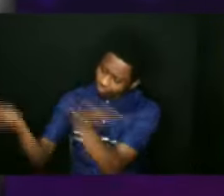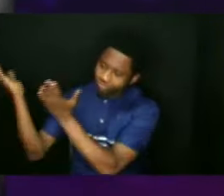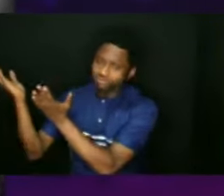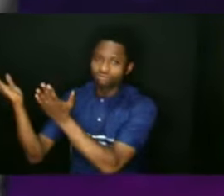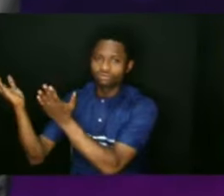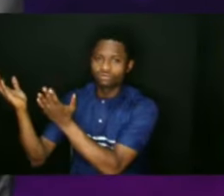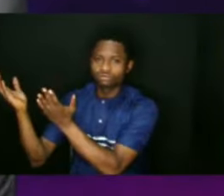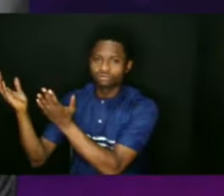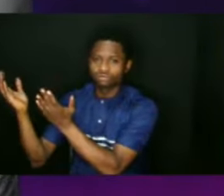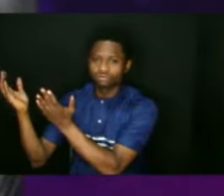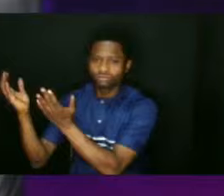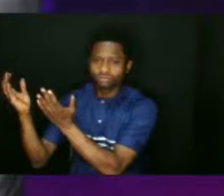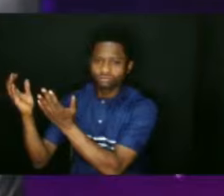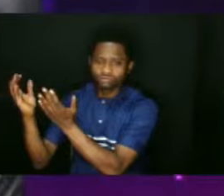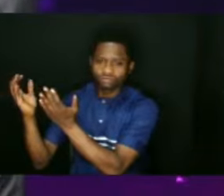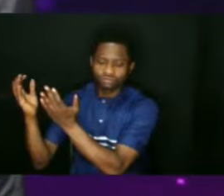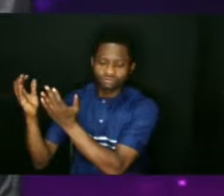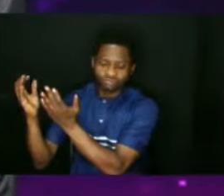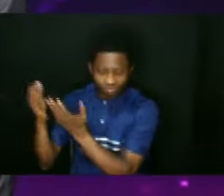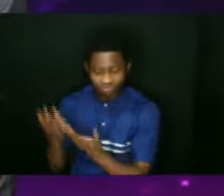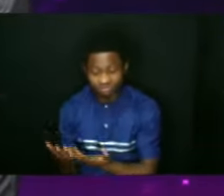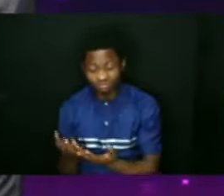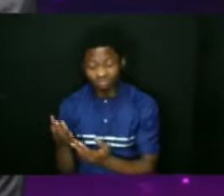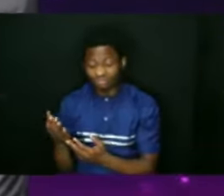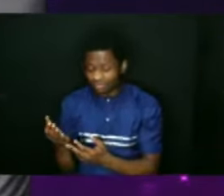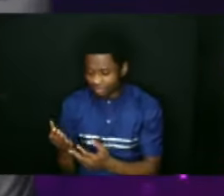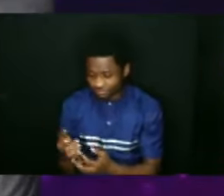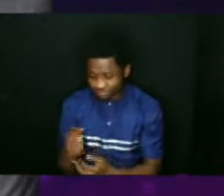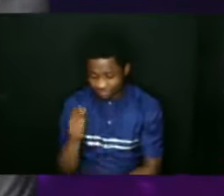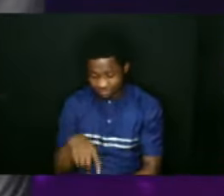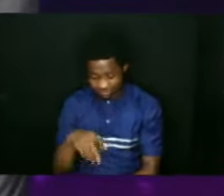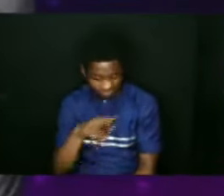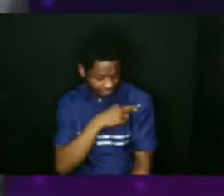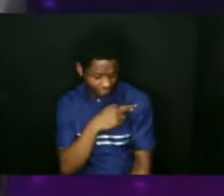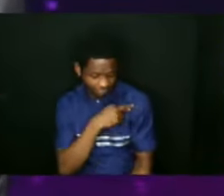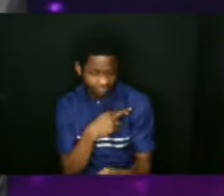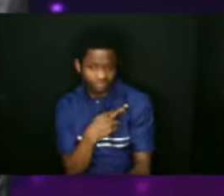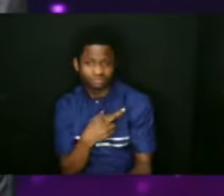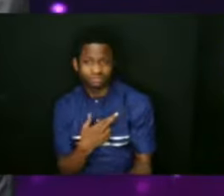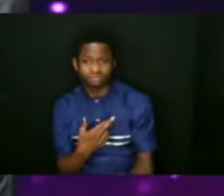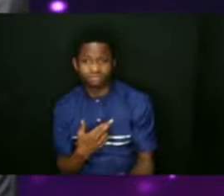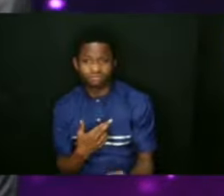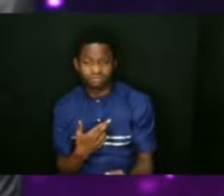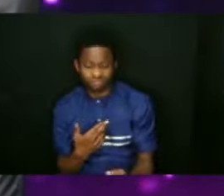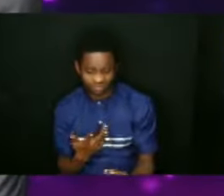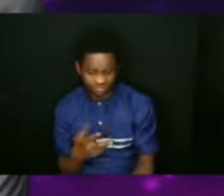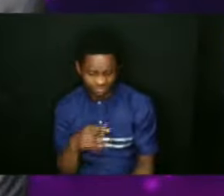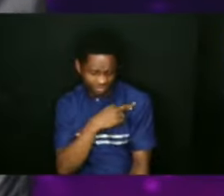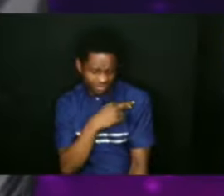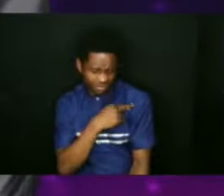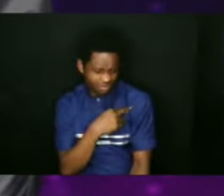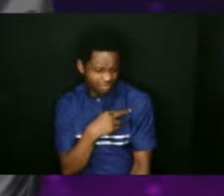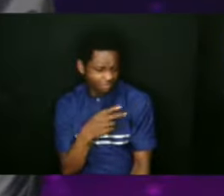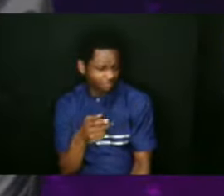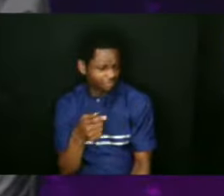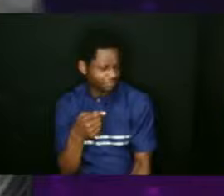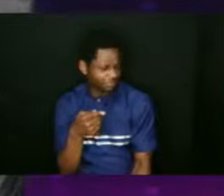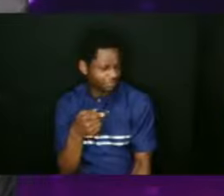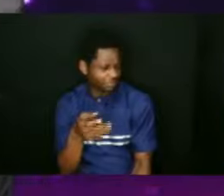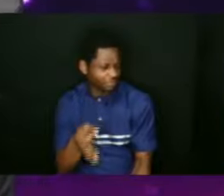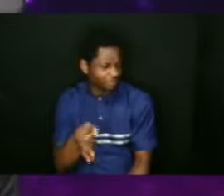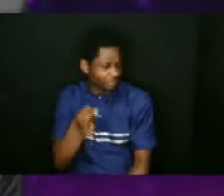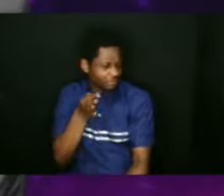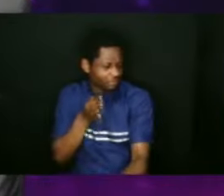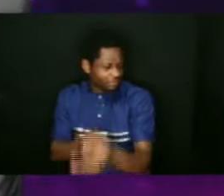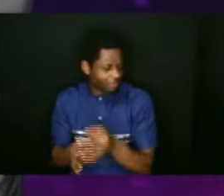Instead of Rehoboam replacing the golden shields with other golden shields, he replaced them with bronze shields. Now, said Rehoboam, or